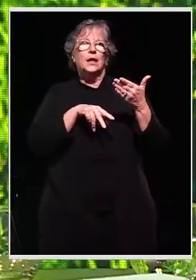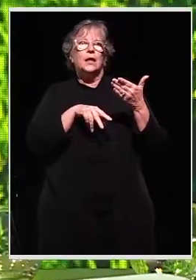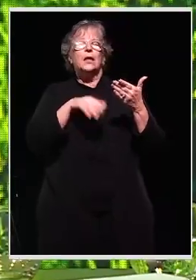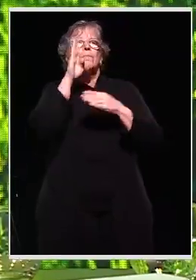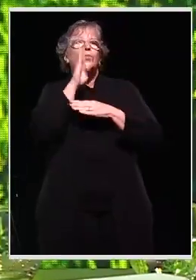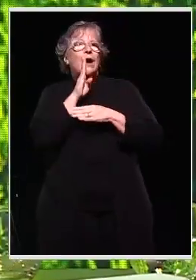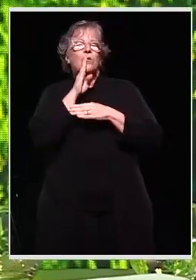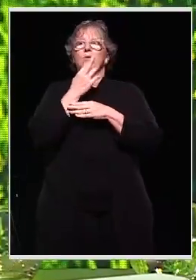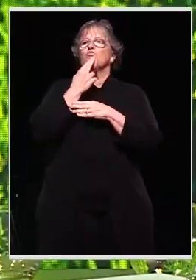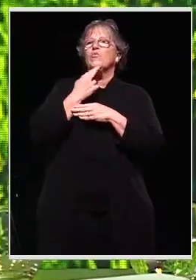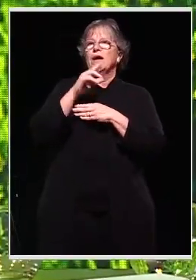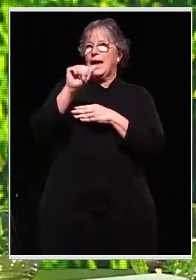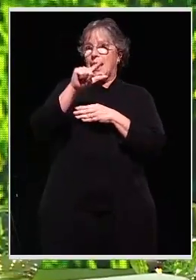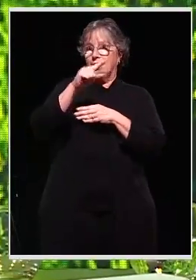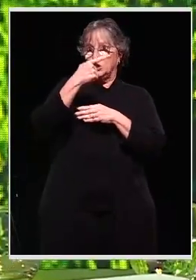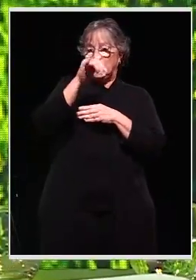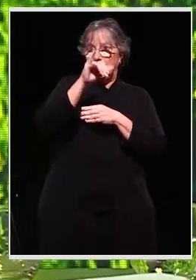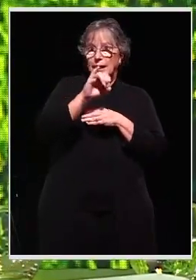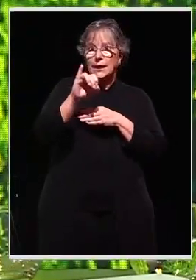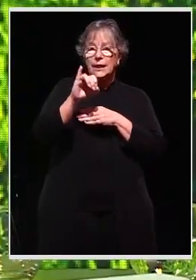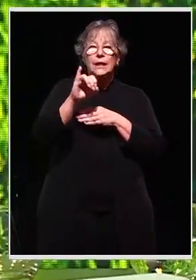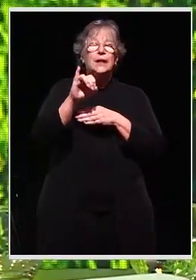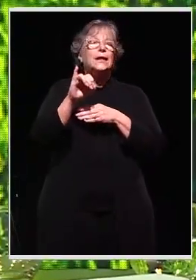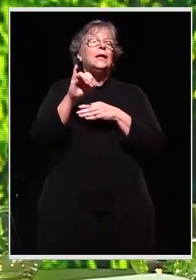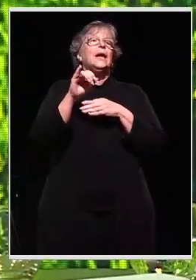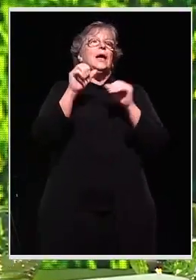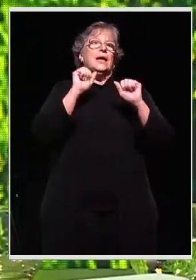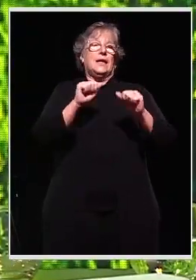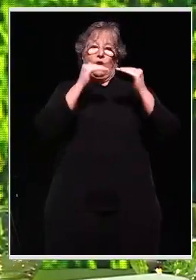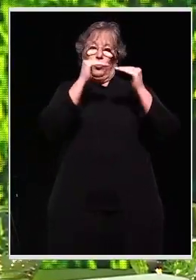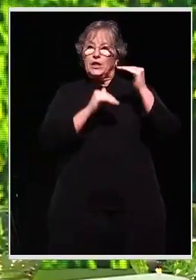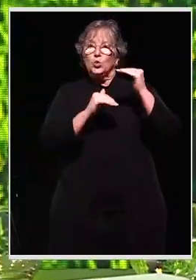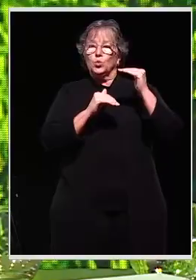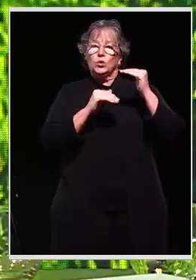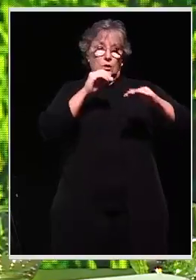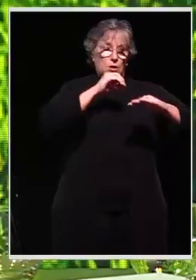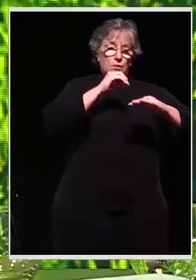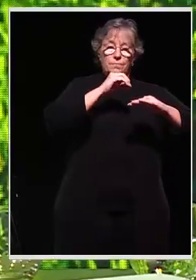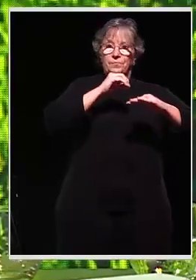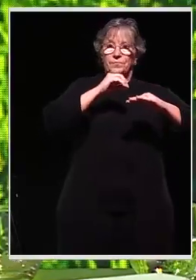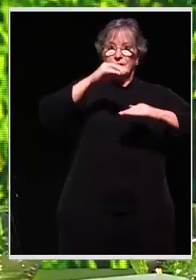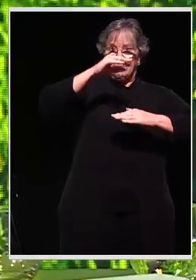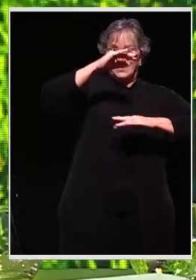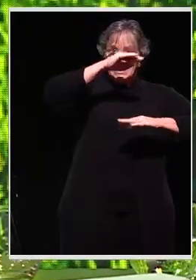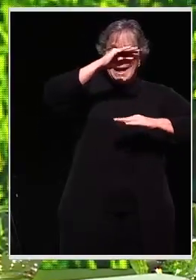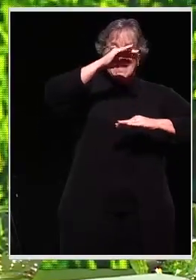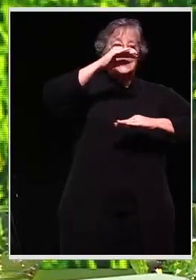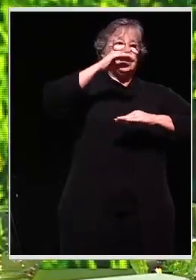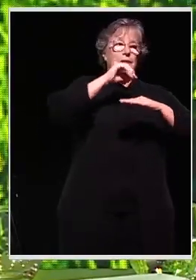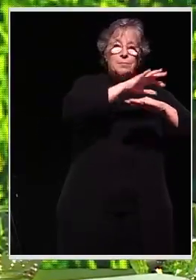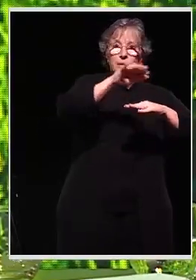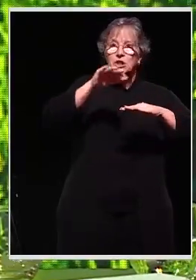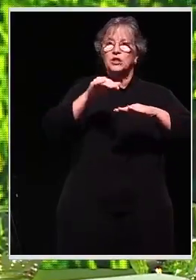red algae, this could actually reduce emissions if you feed it to cows. There's a lot of questions about where you get the algae from, where it's grown, supply